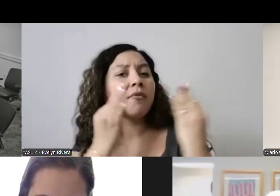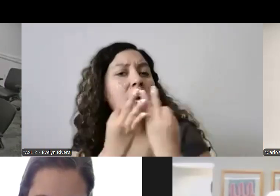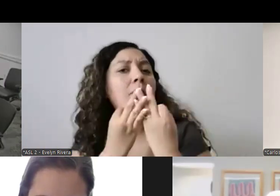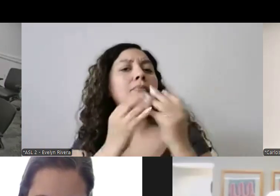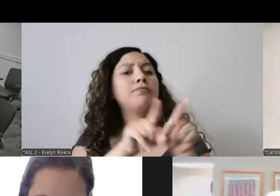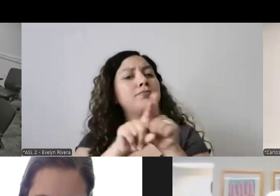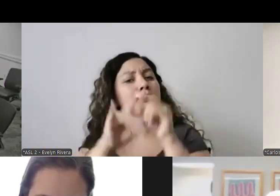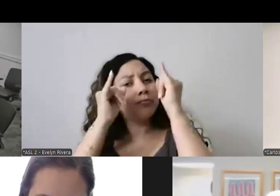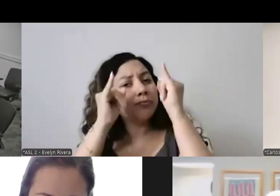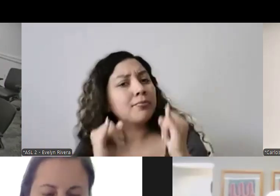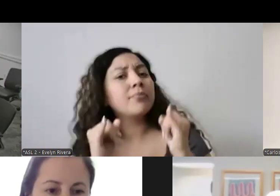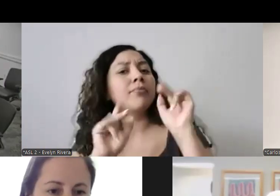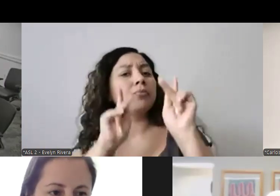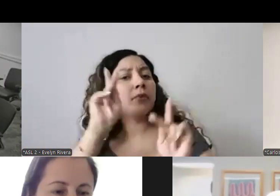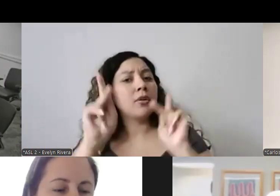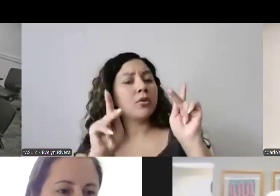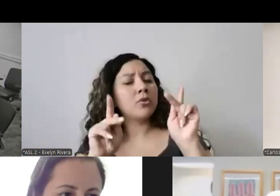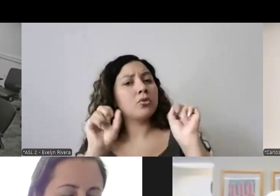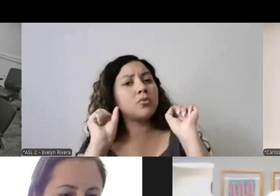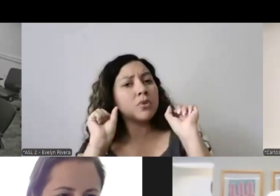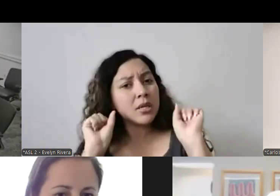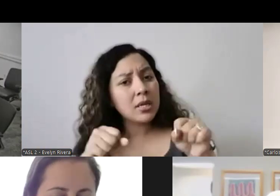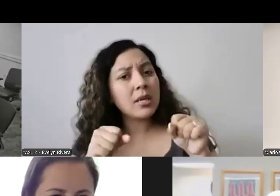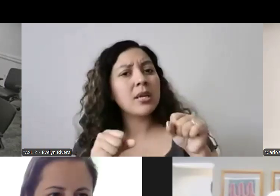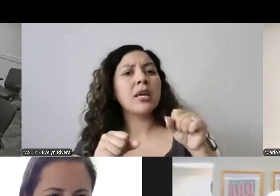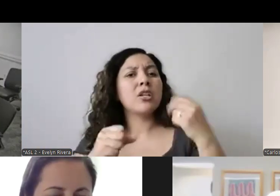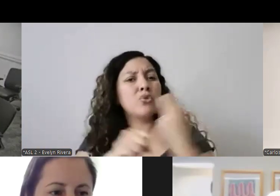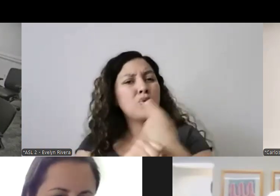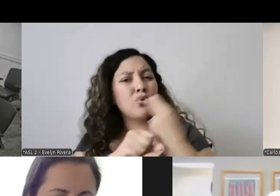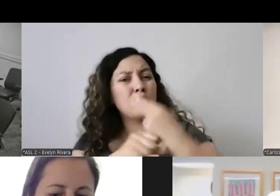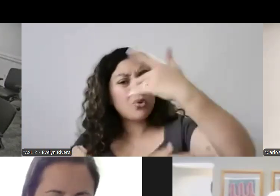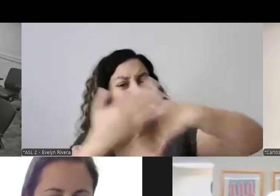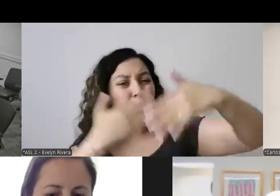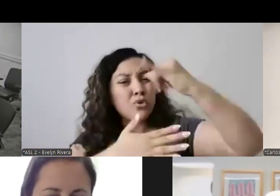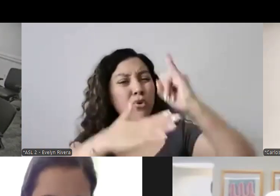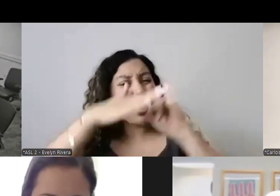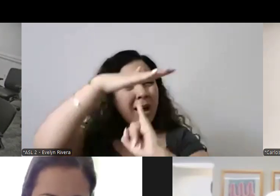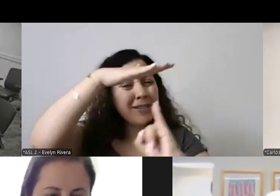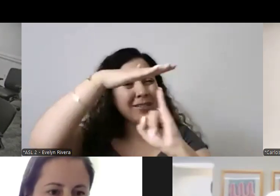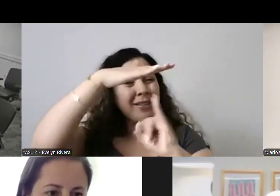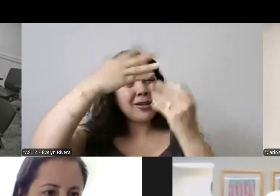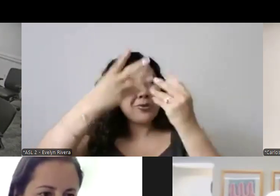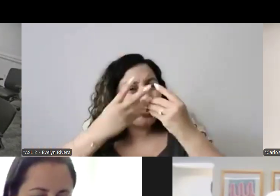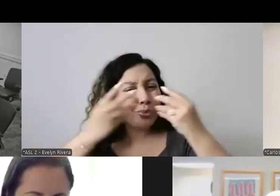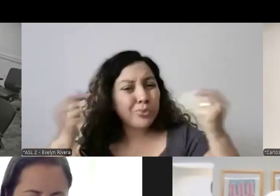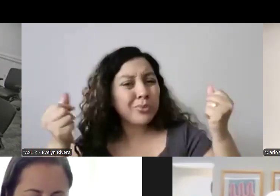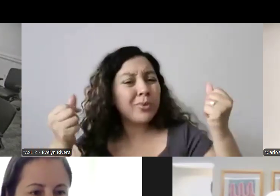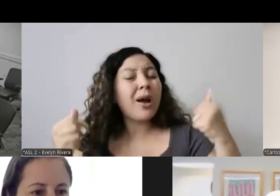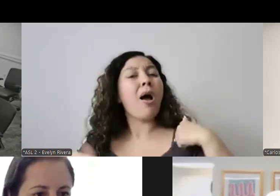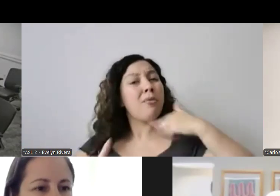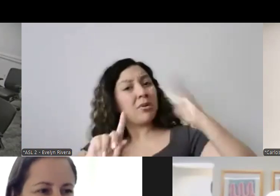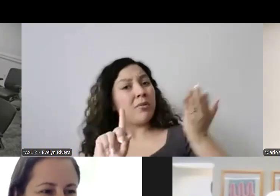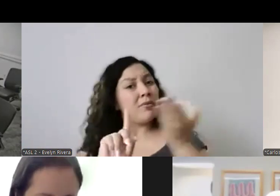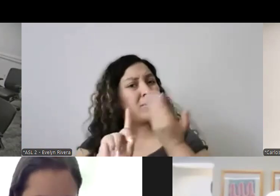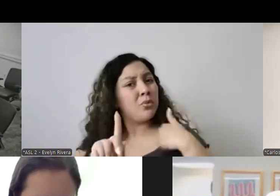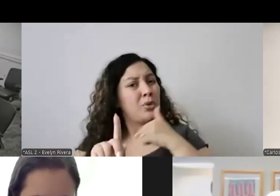really make social isolation a thing of the past for these folks. And I'm convinced that there's a way to do it.